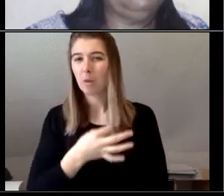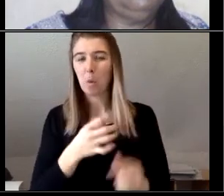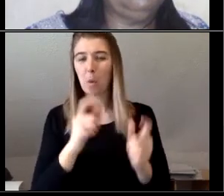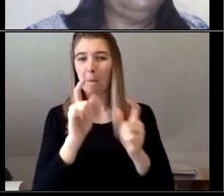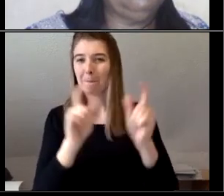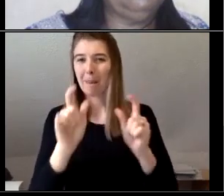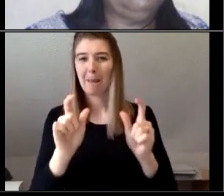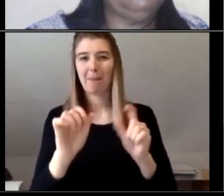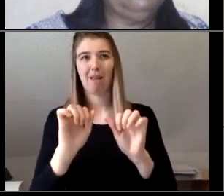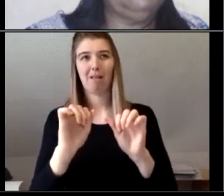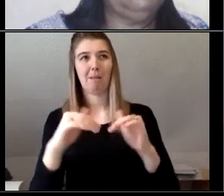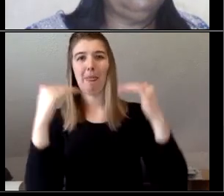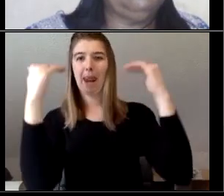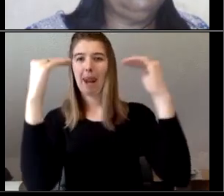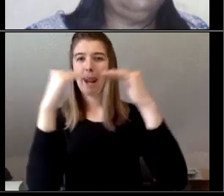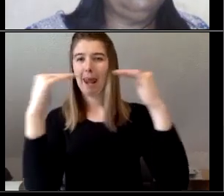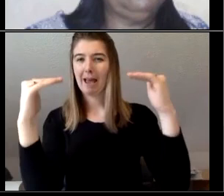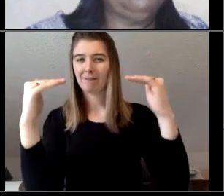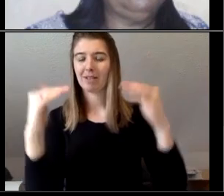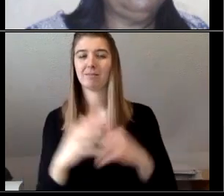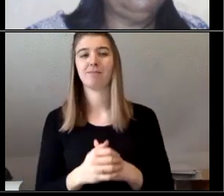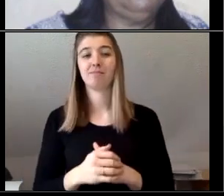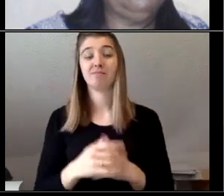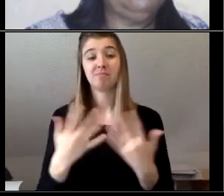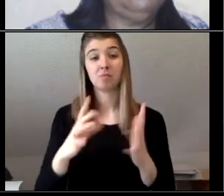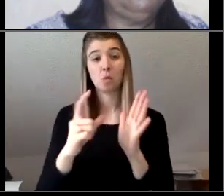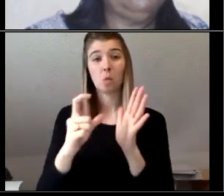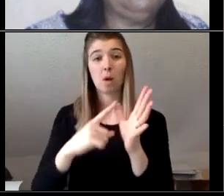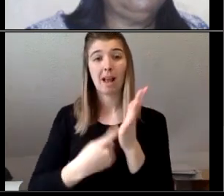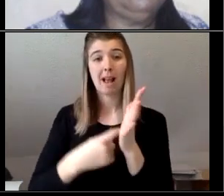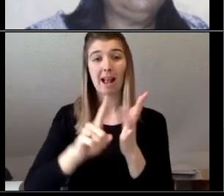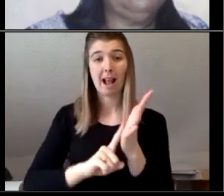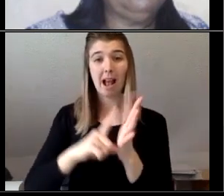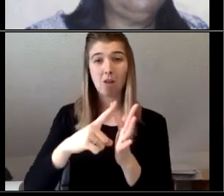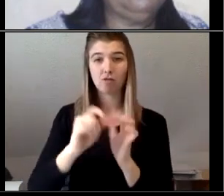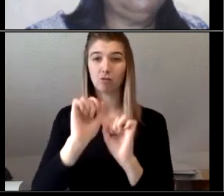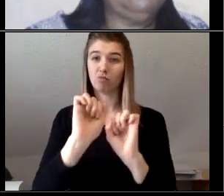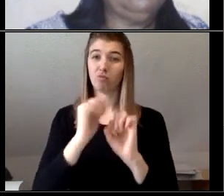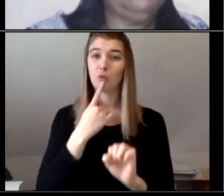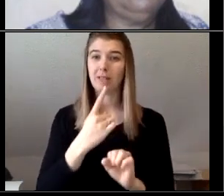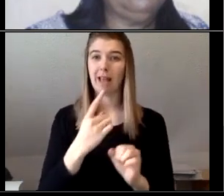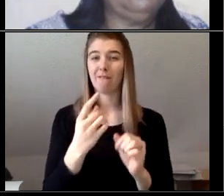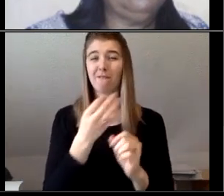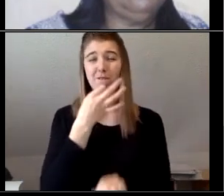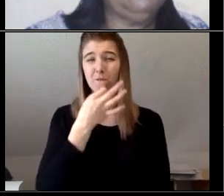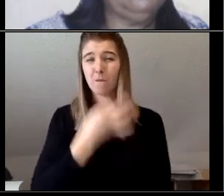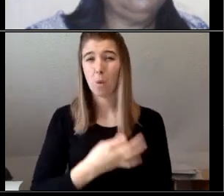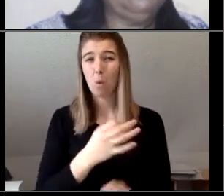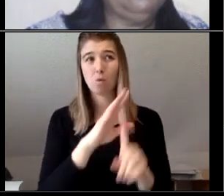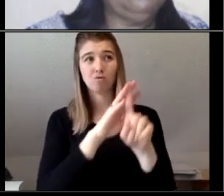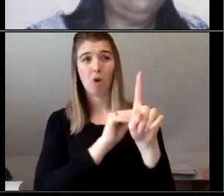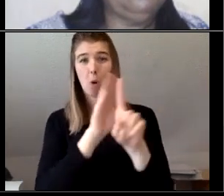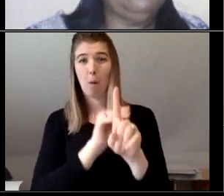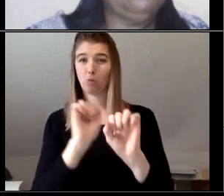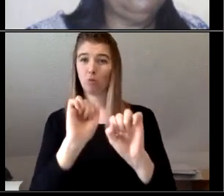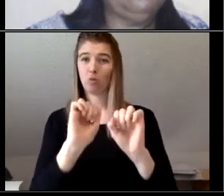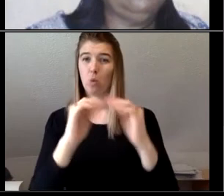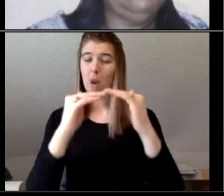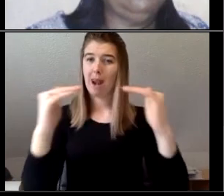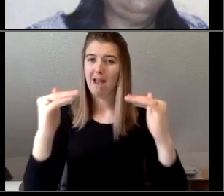in your career. You can't mentor every ambitious young female chemist, or in your case,